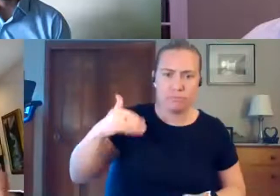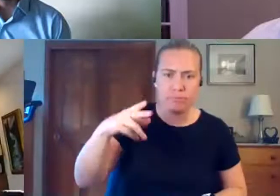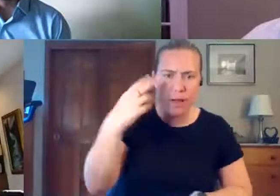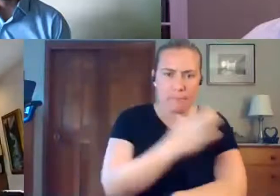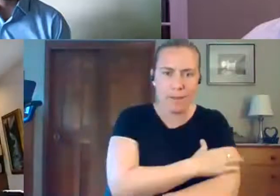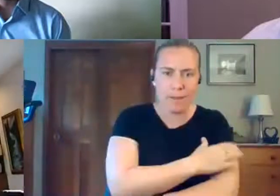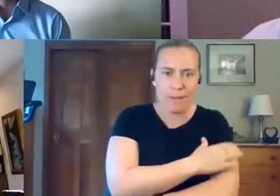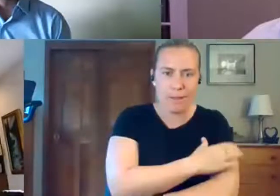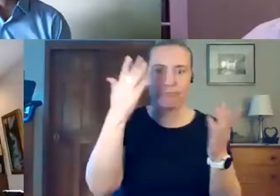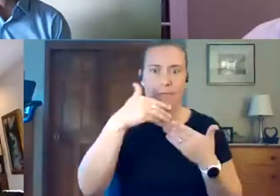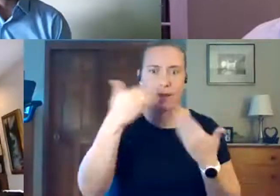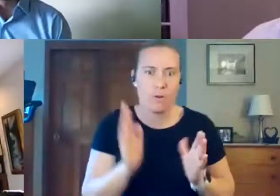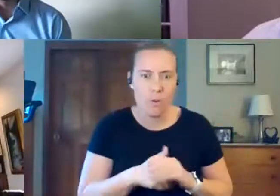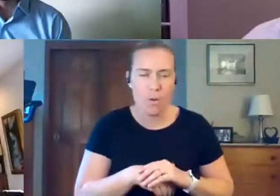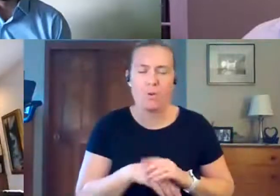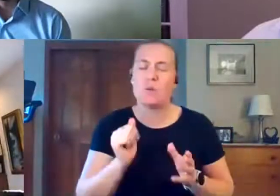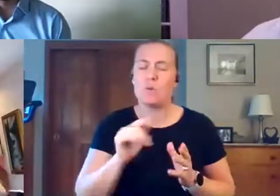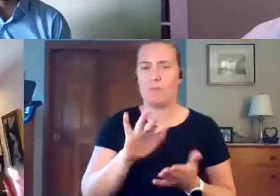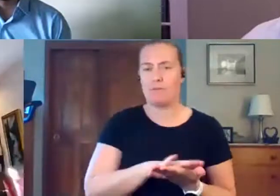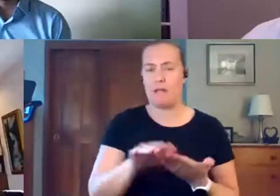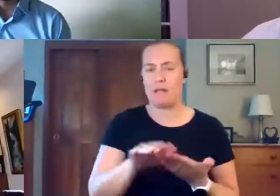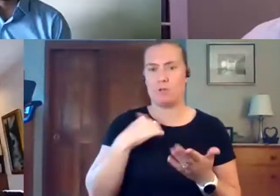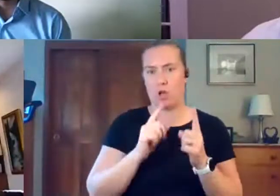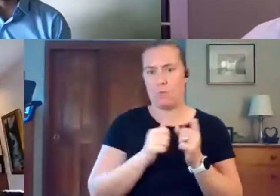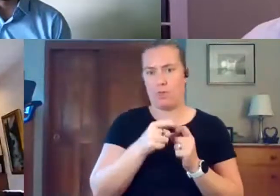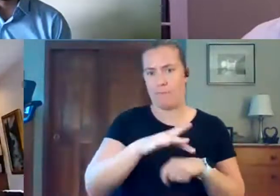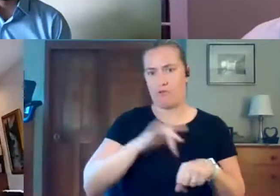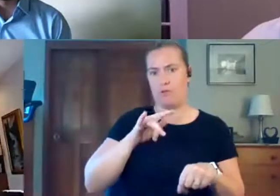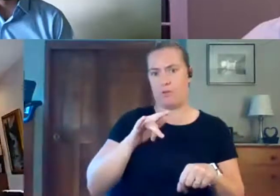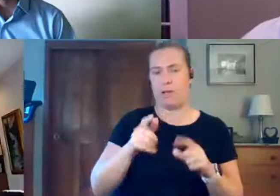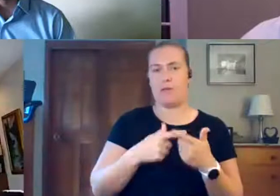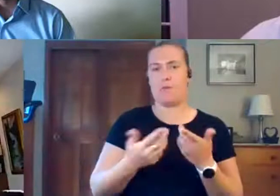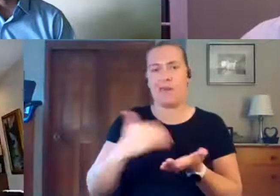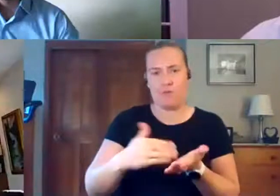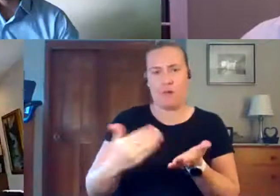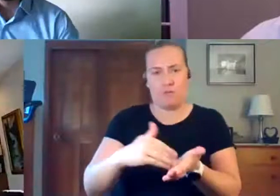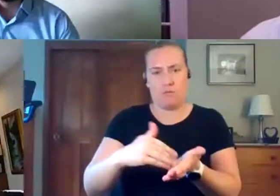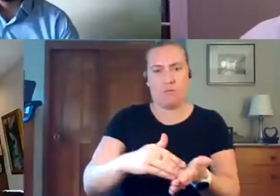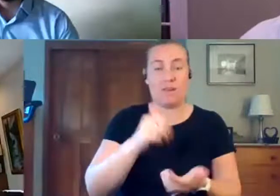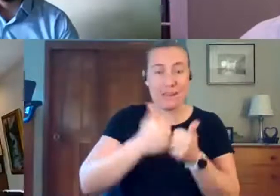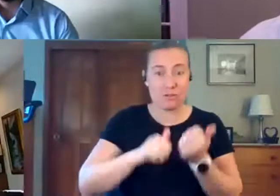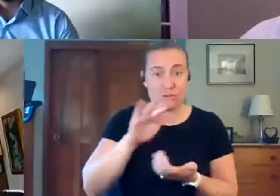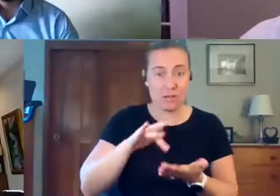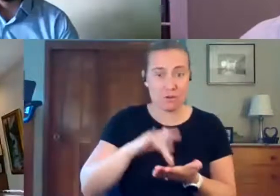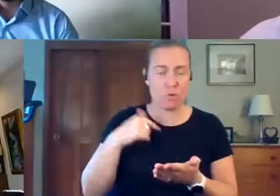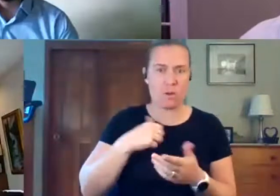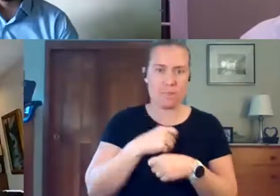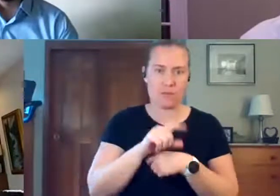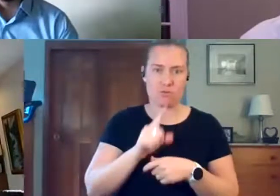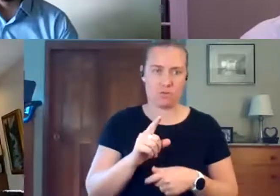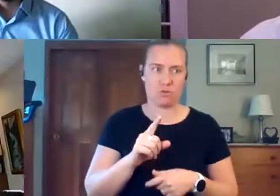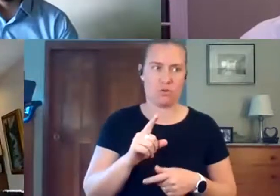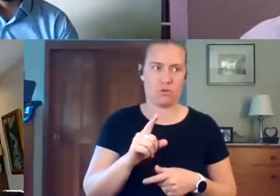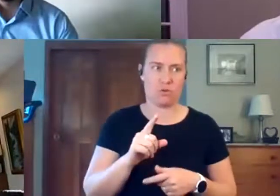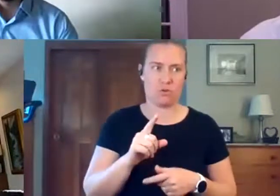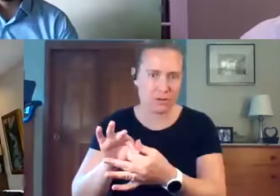it was great that we spoke with them early. They were on board with this. And then we continue to iterate that. And actually in each center that we go into, we make sure that we are connecting with primary